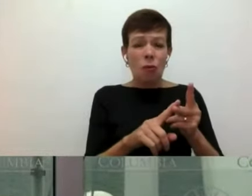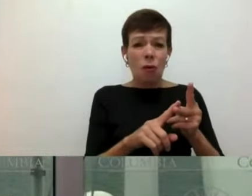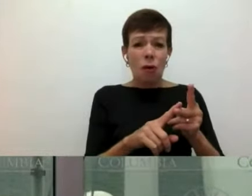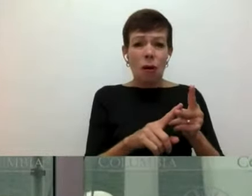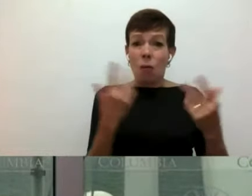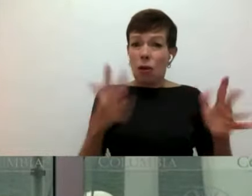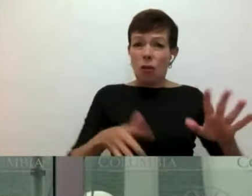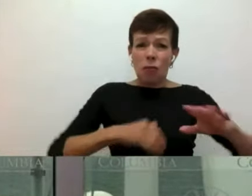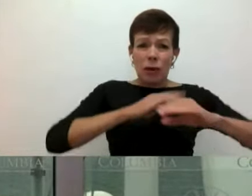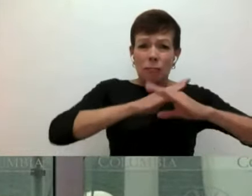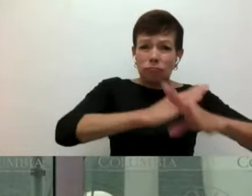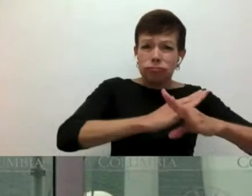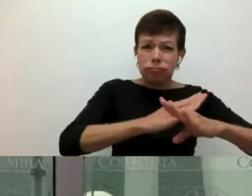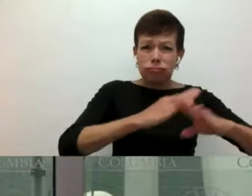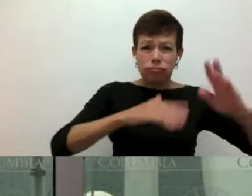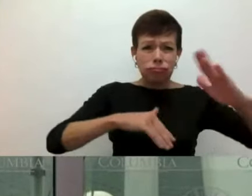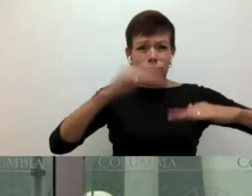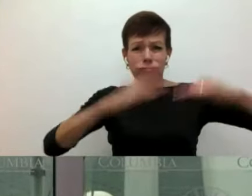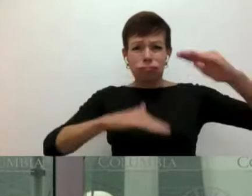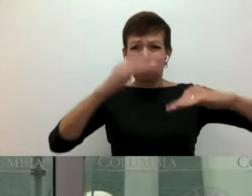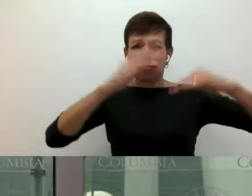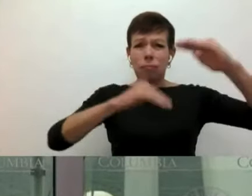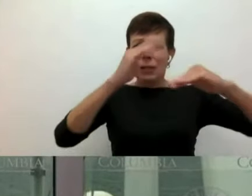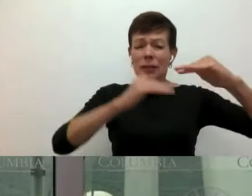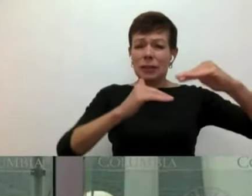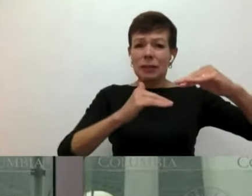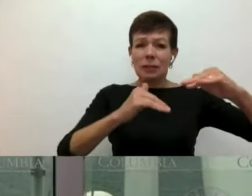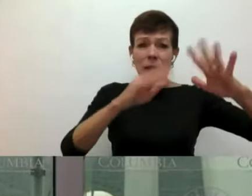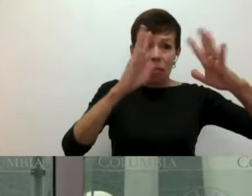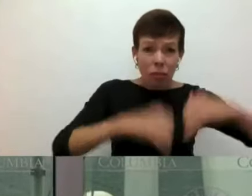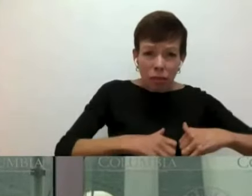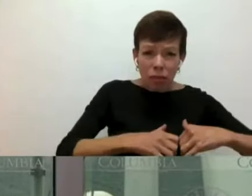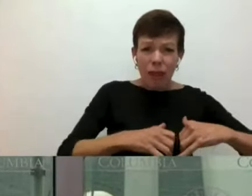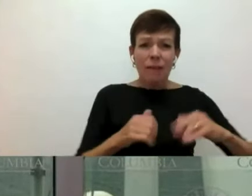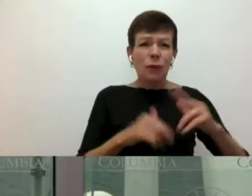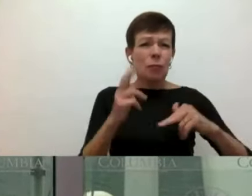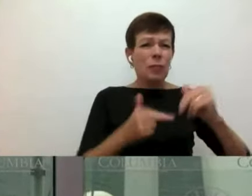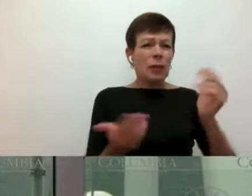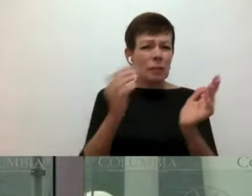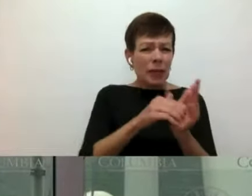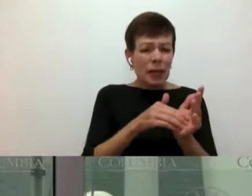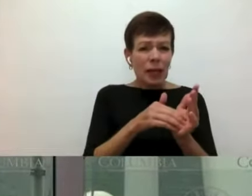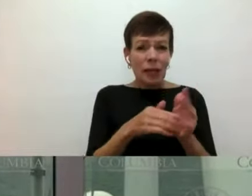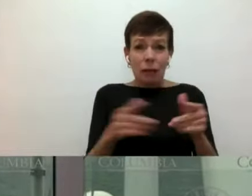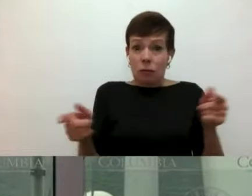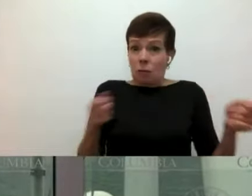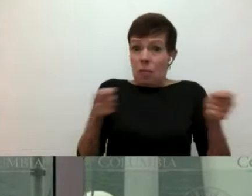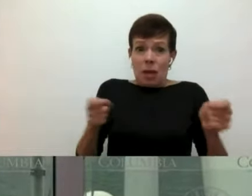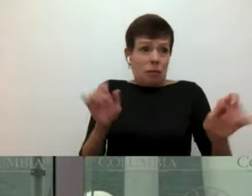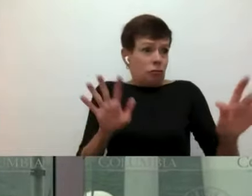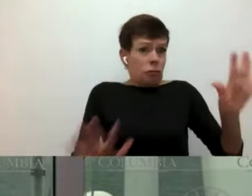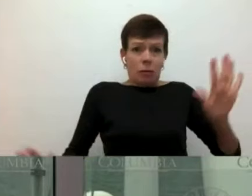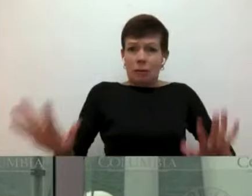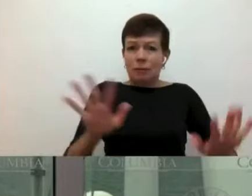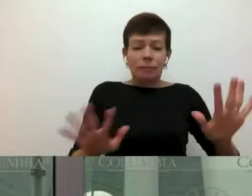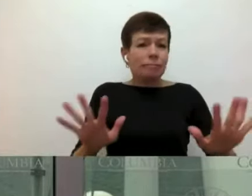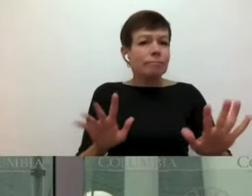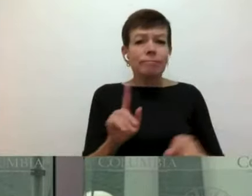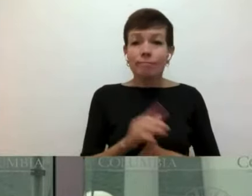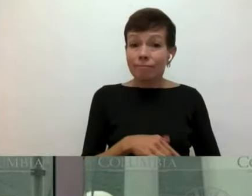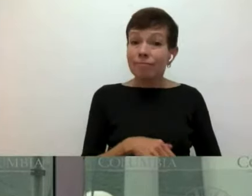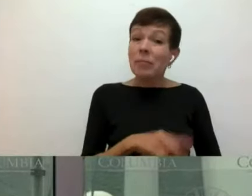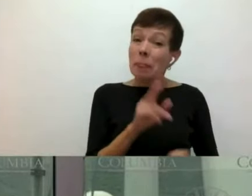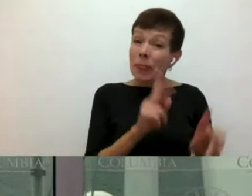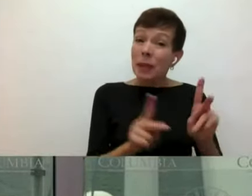moved equipment, redoing work that's already been done to set up structural protection, or just trying to manage an unpredictable